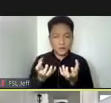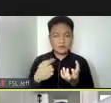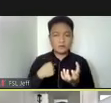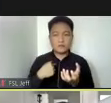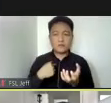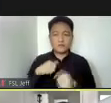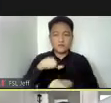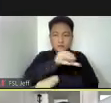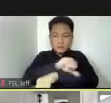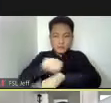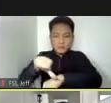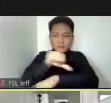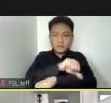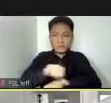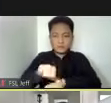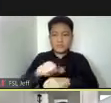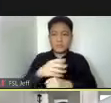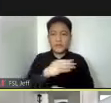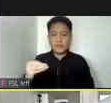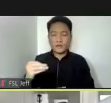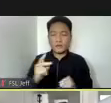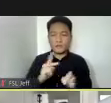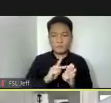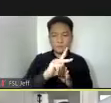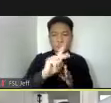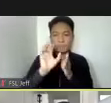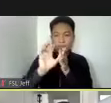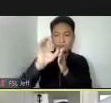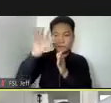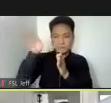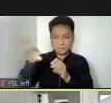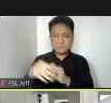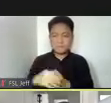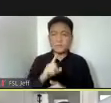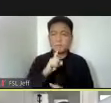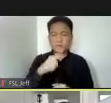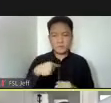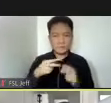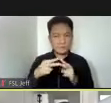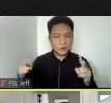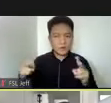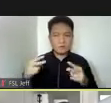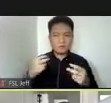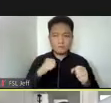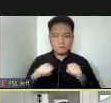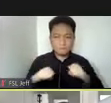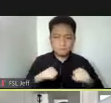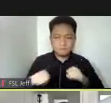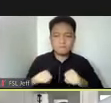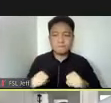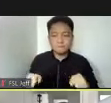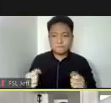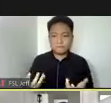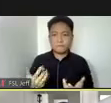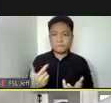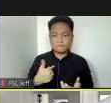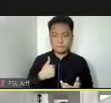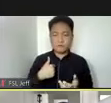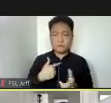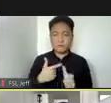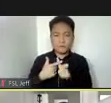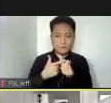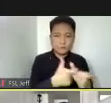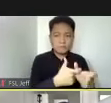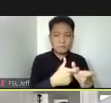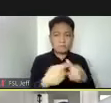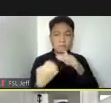member of track and field. I'm a sprinter during my elementary days, and I graduated salutatorian. I was 14 years